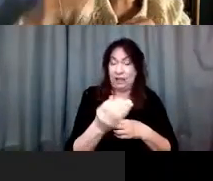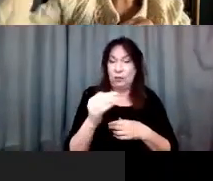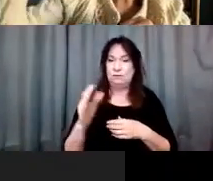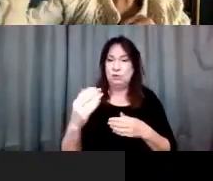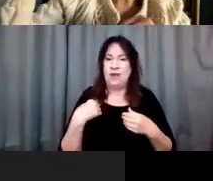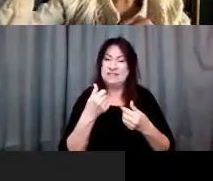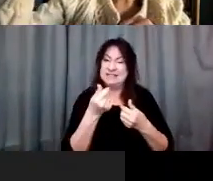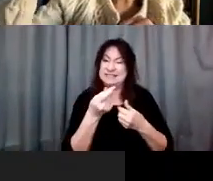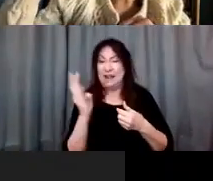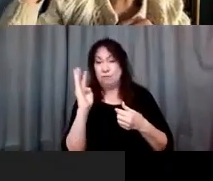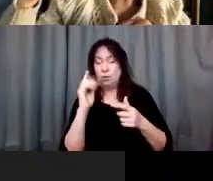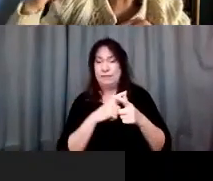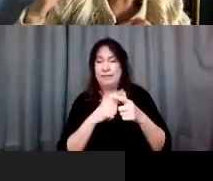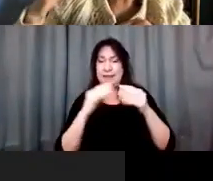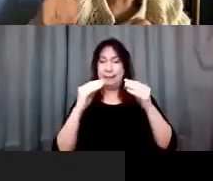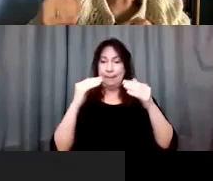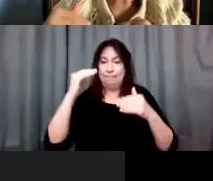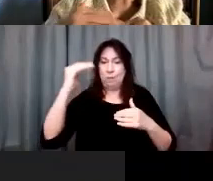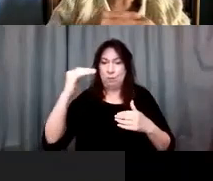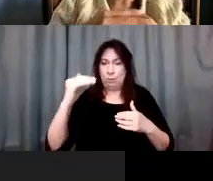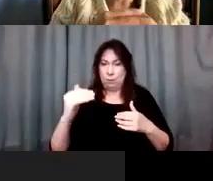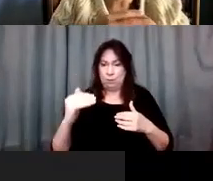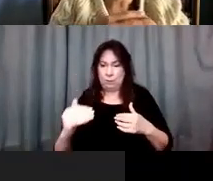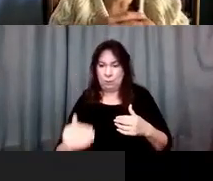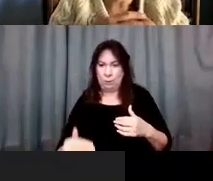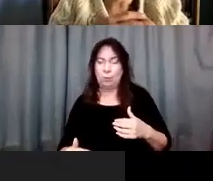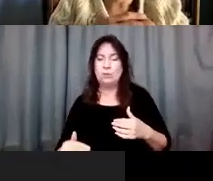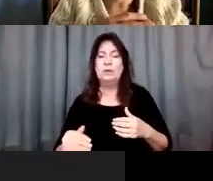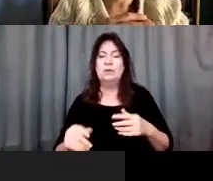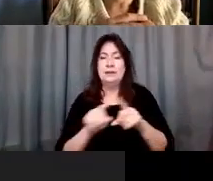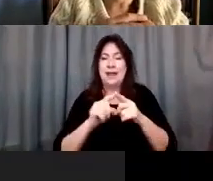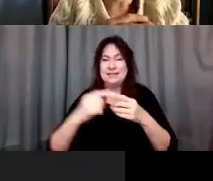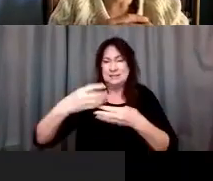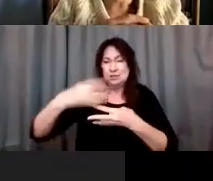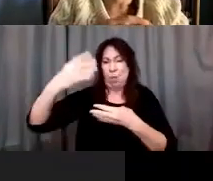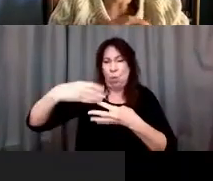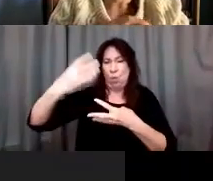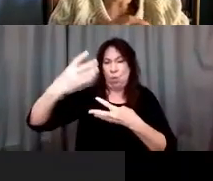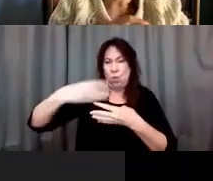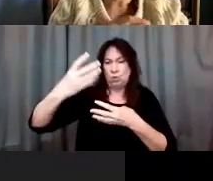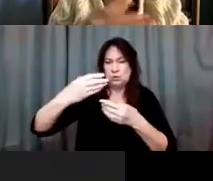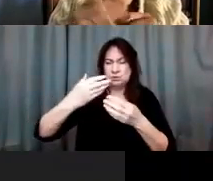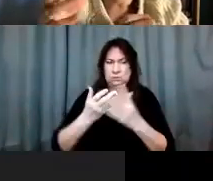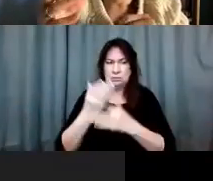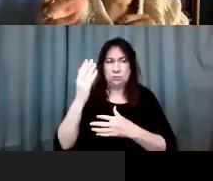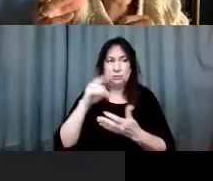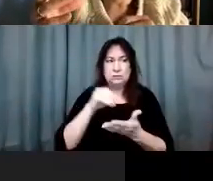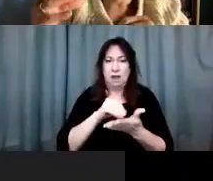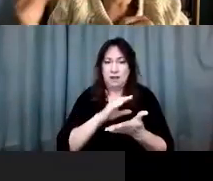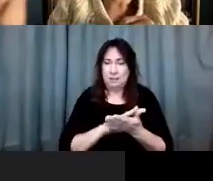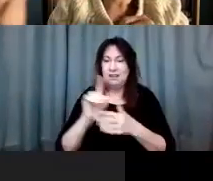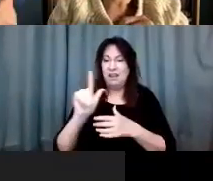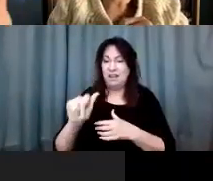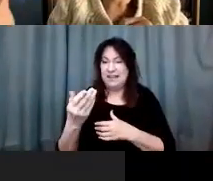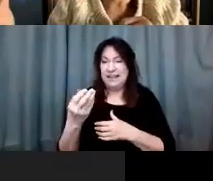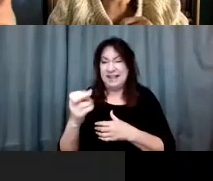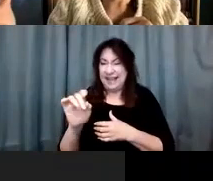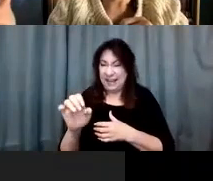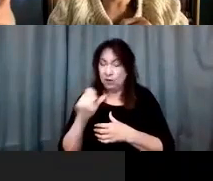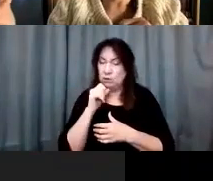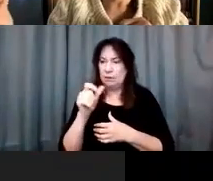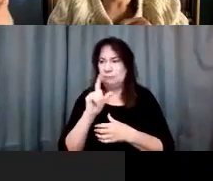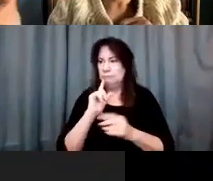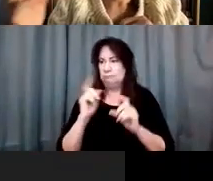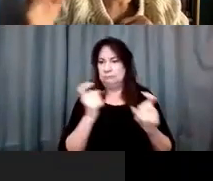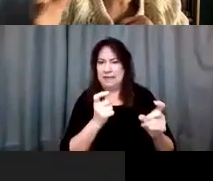in them, they tend to move from link to link as it's sorting through the document. So a click here doesn't really give any of the context